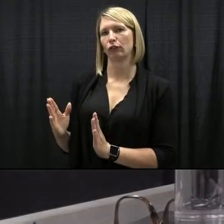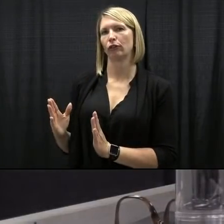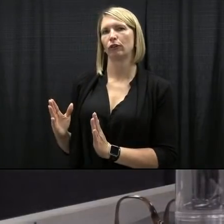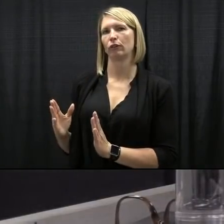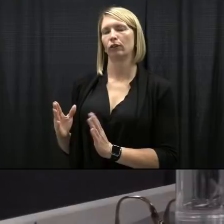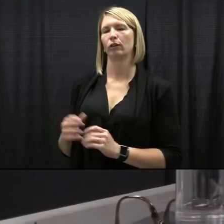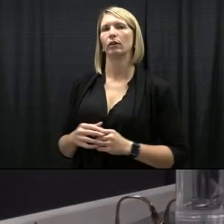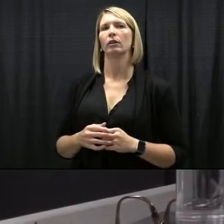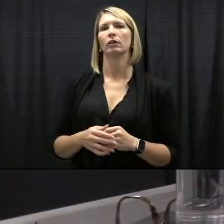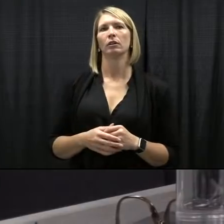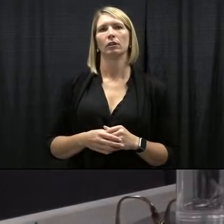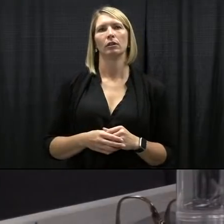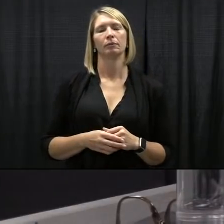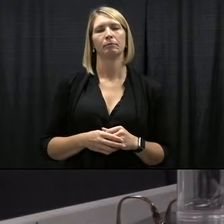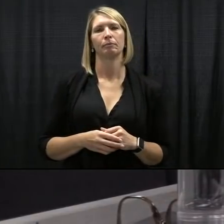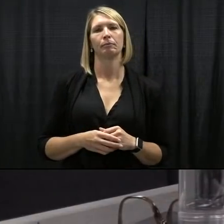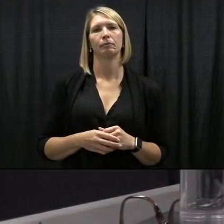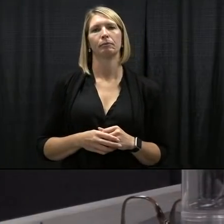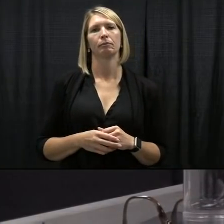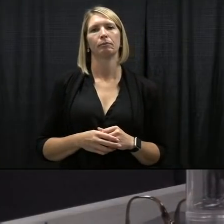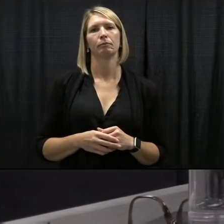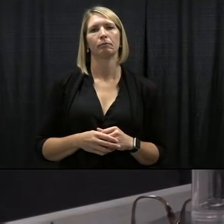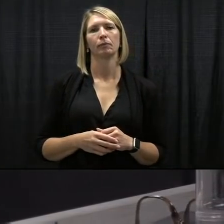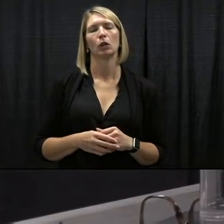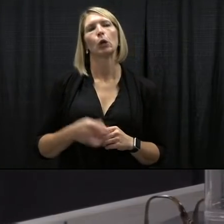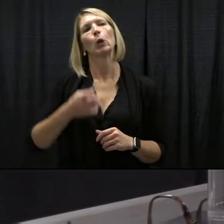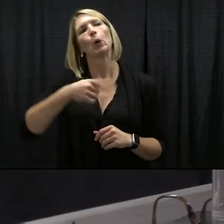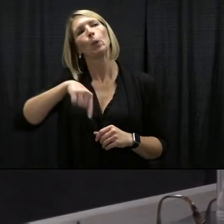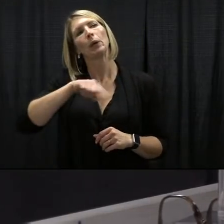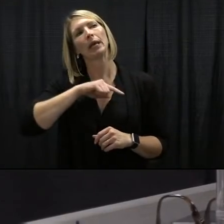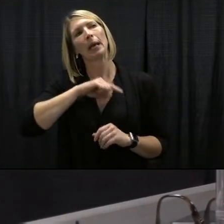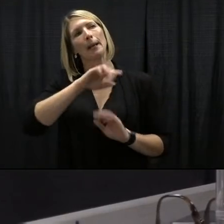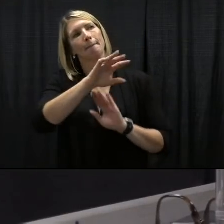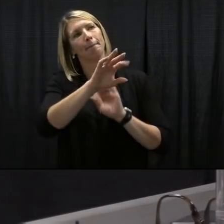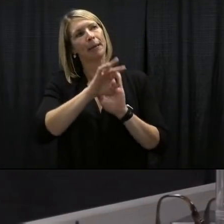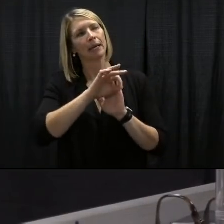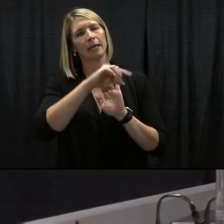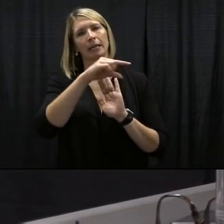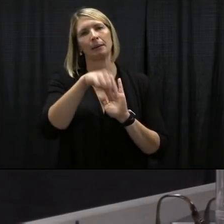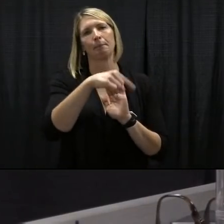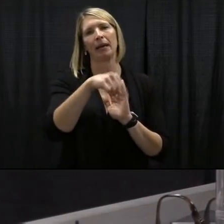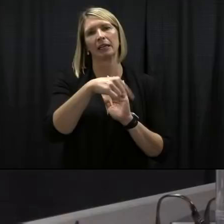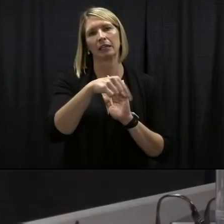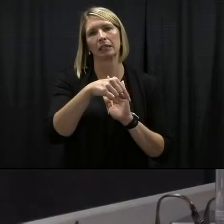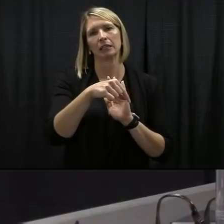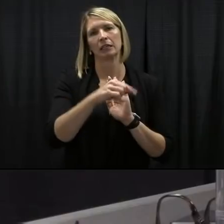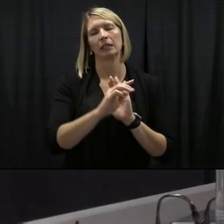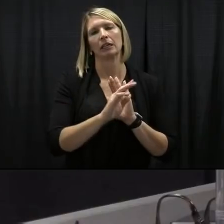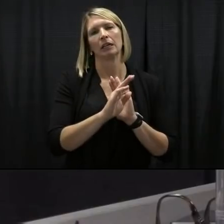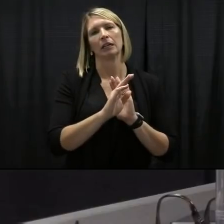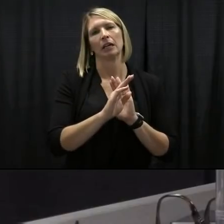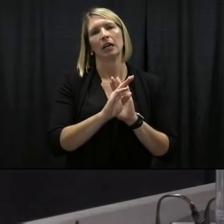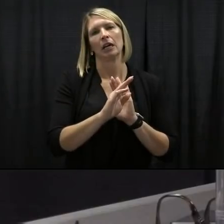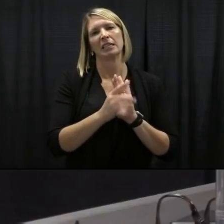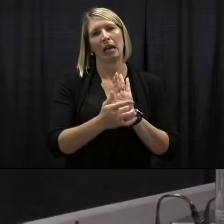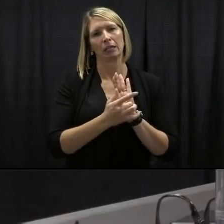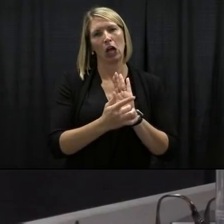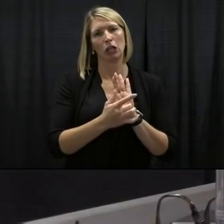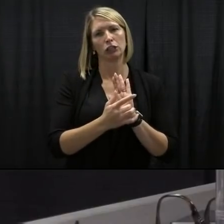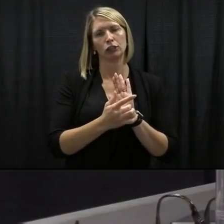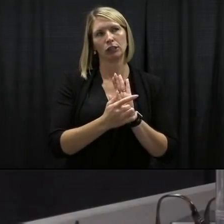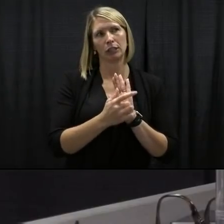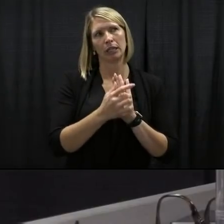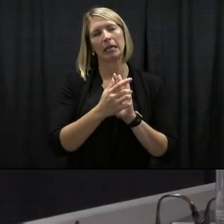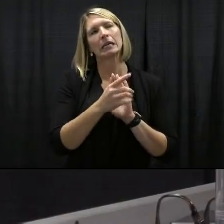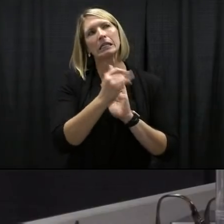In choosing the Quebec model, part of the choice was around the privacy. So this option, of the different options we could have gone with,